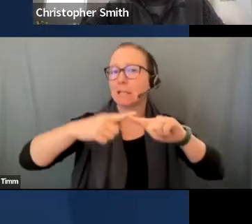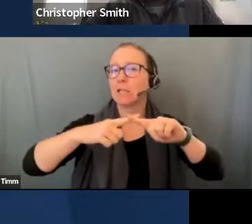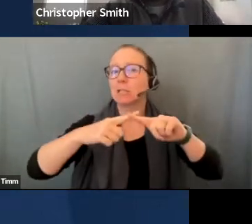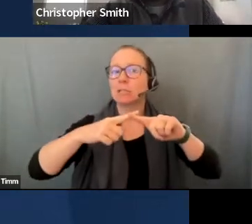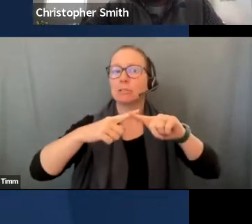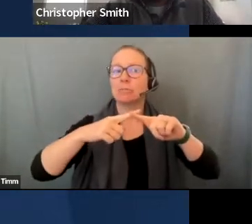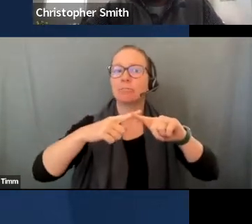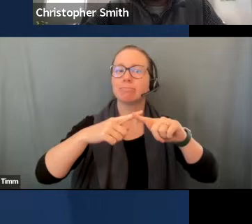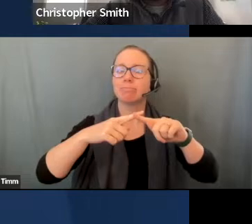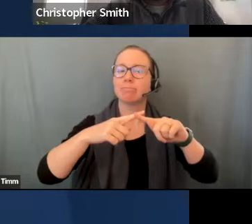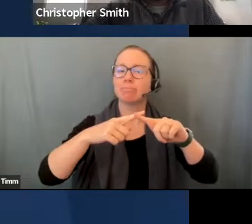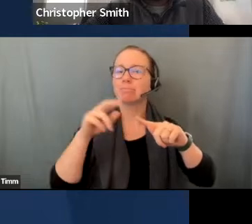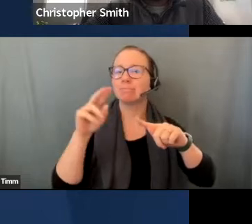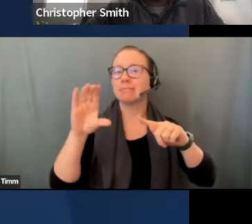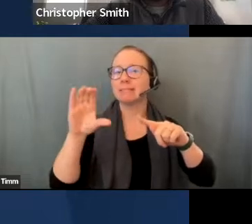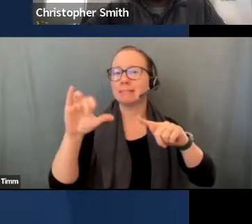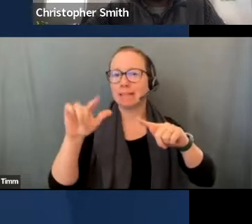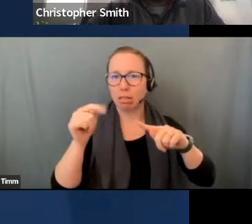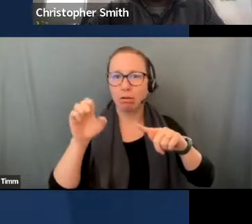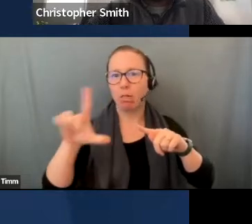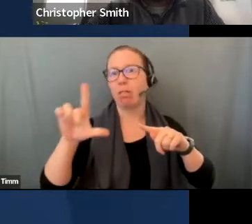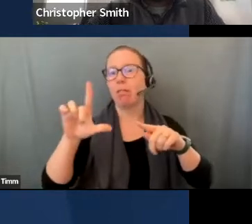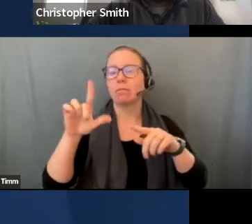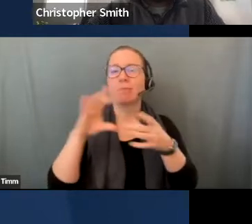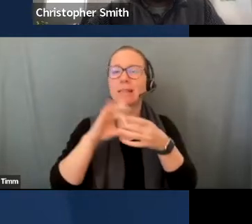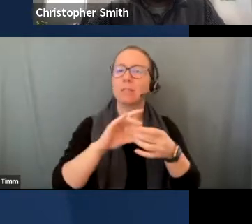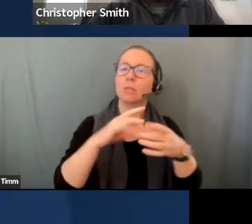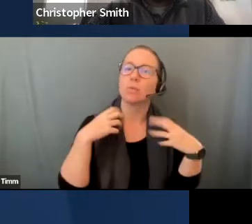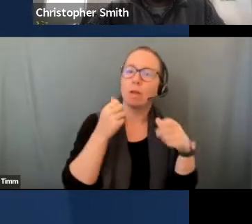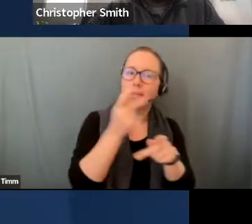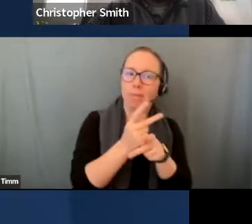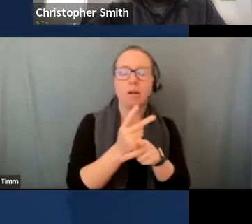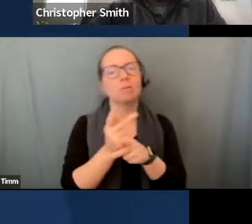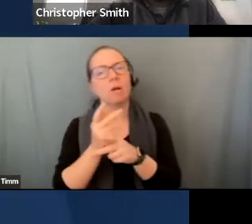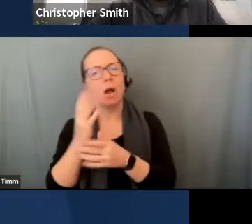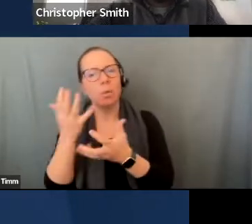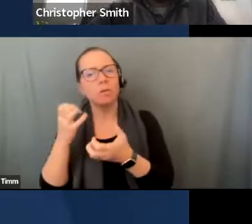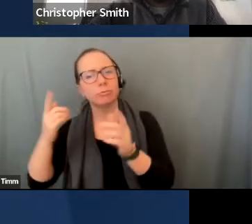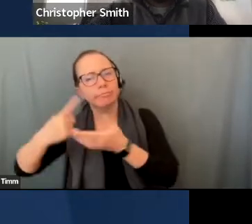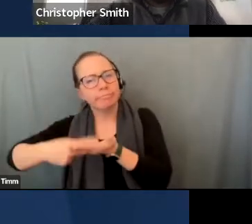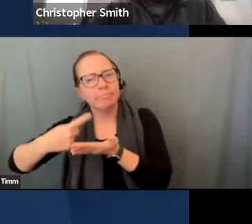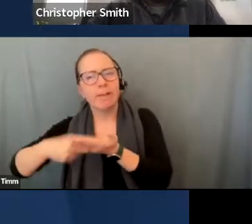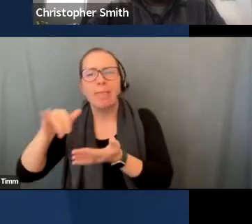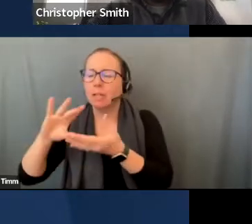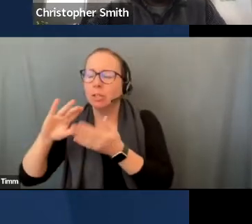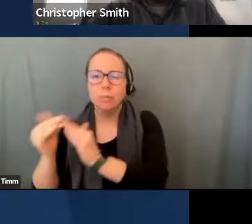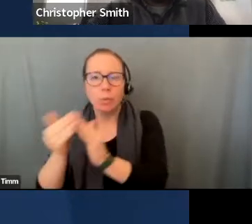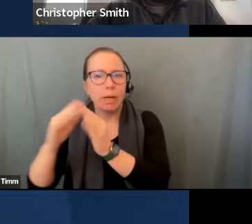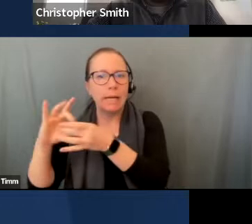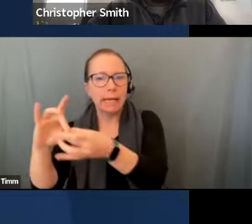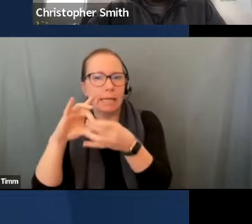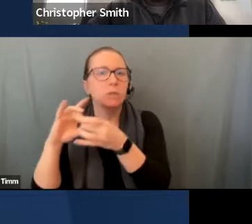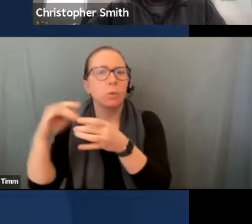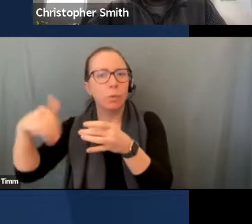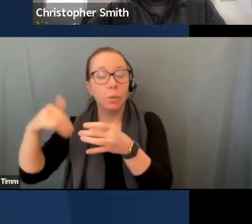clinical care. And we really want to spend some time this morning talking about these community connections and how people